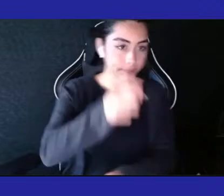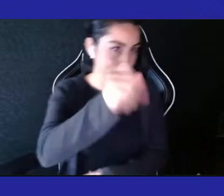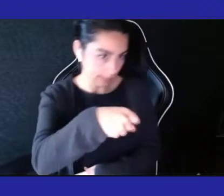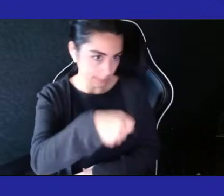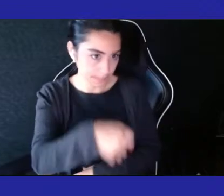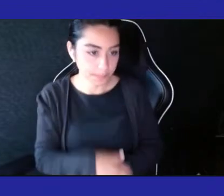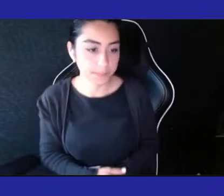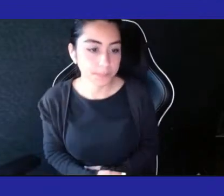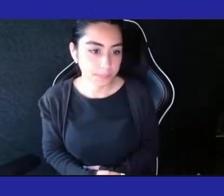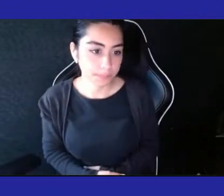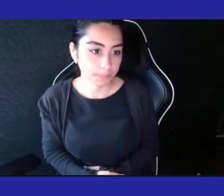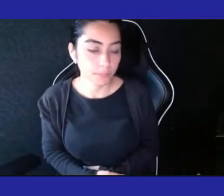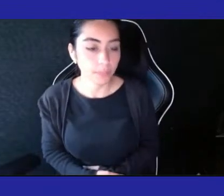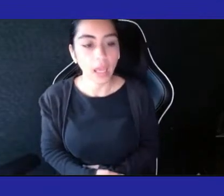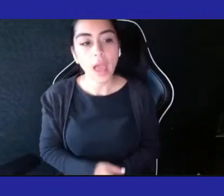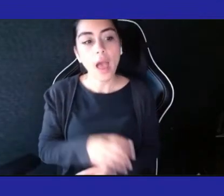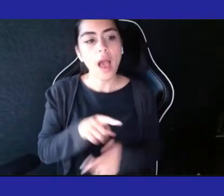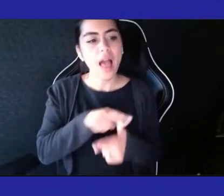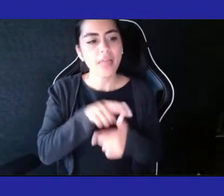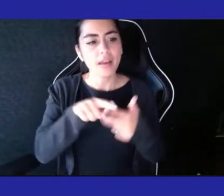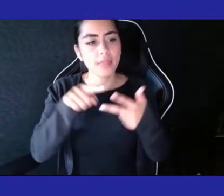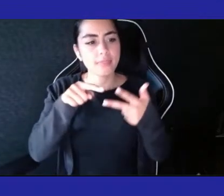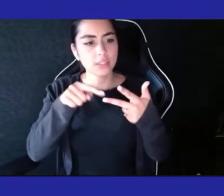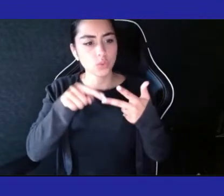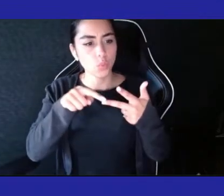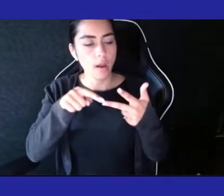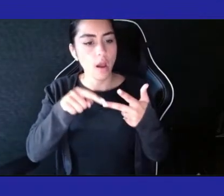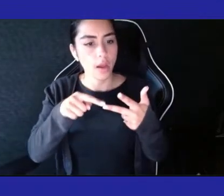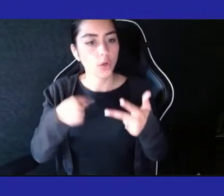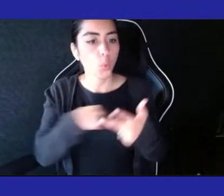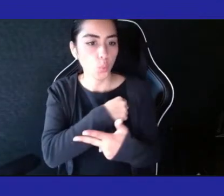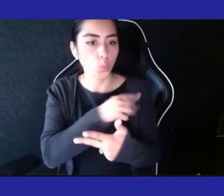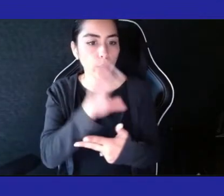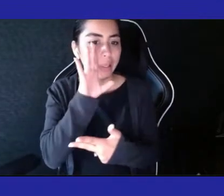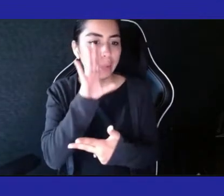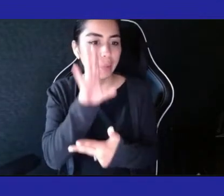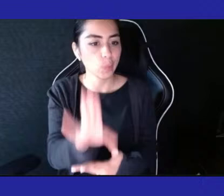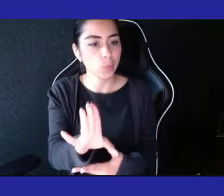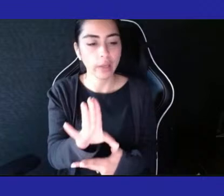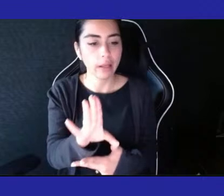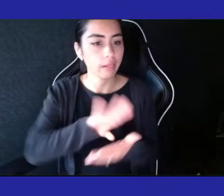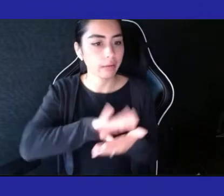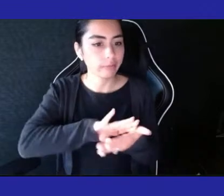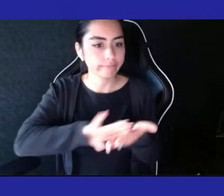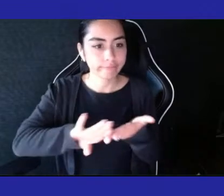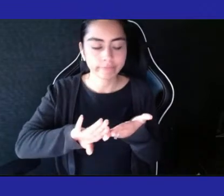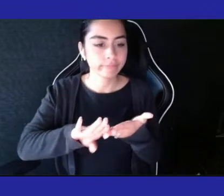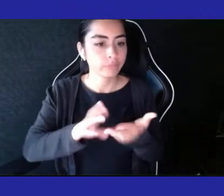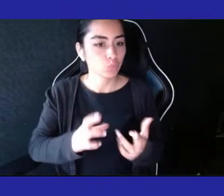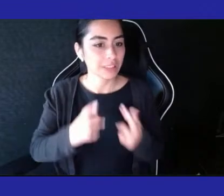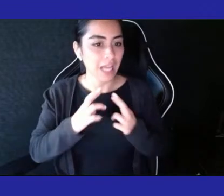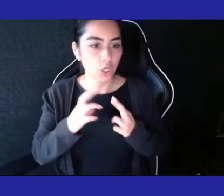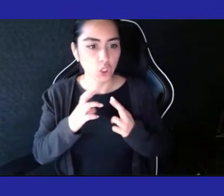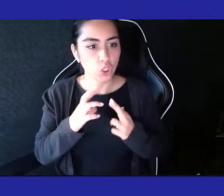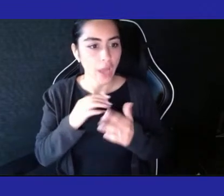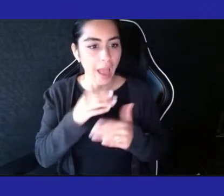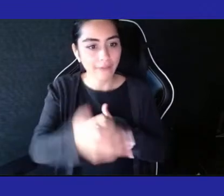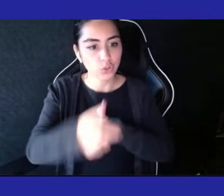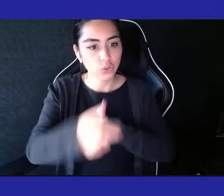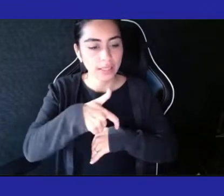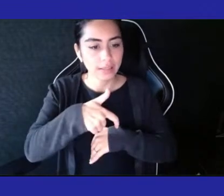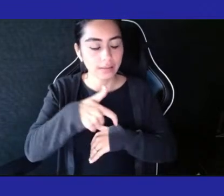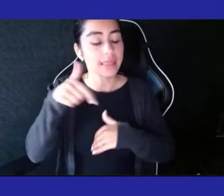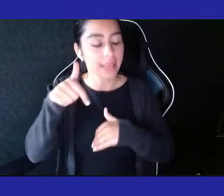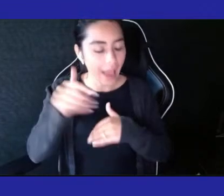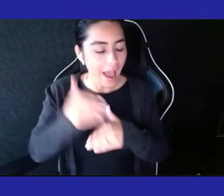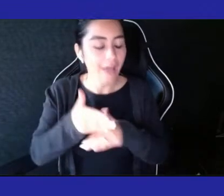And then this one, we are going to retire as of this meeting. Dr. Kim Mendez, our CIO, and